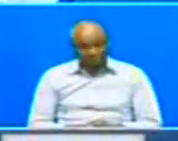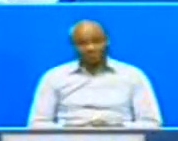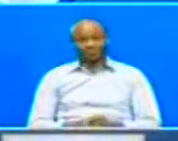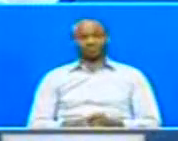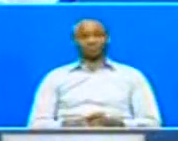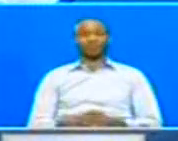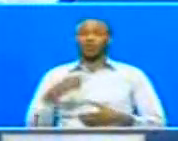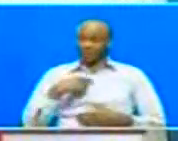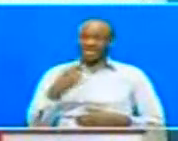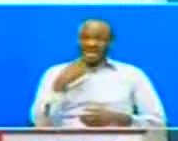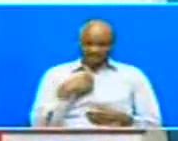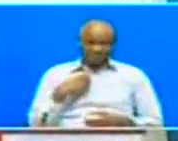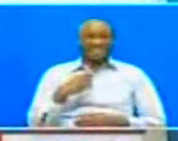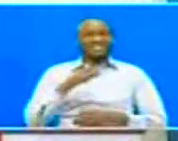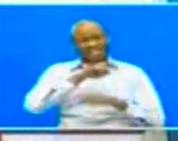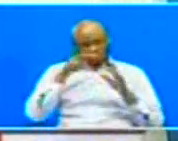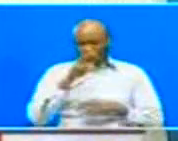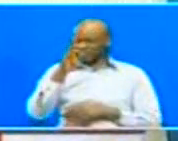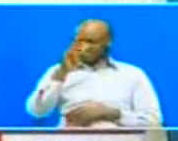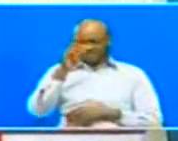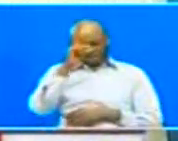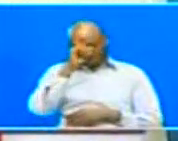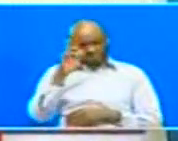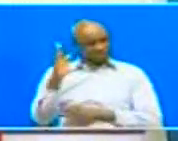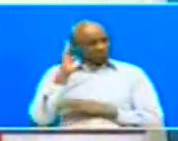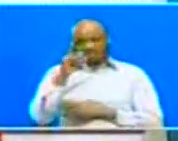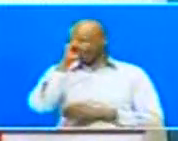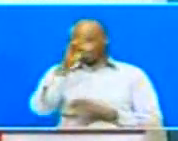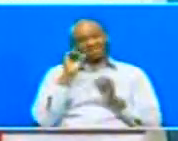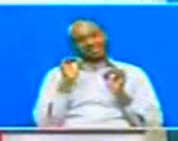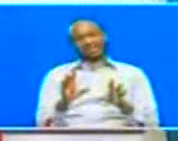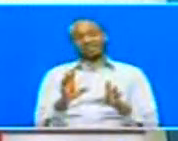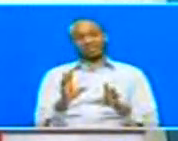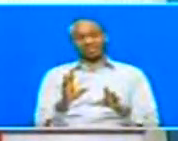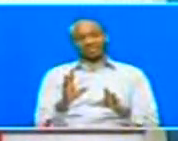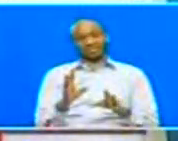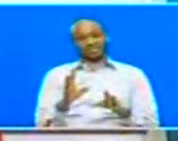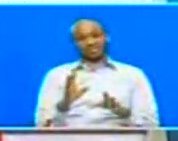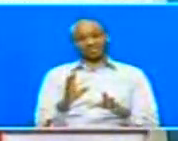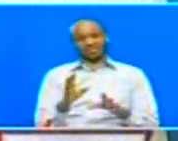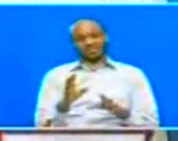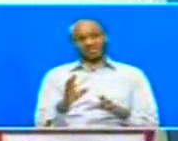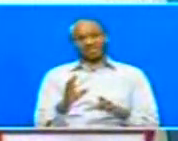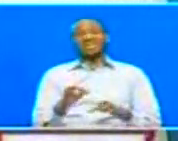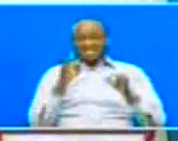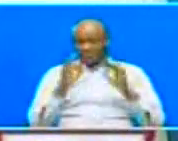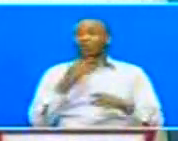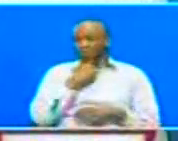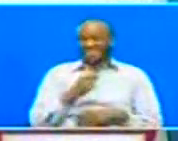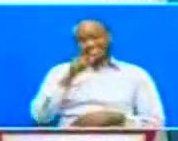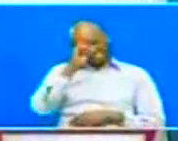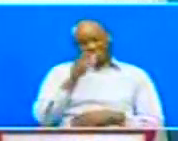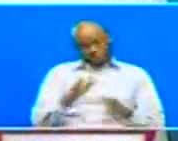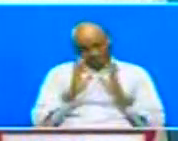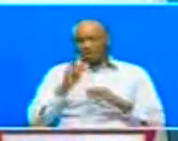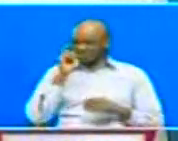is we are taking our national security seriously. Okay? So if we are taking our national security seriously, please, let's deal with